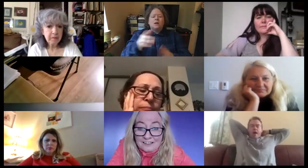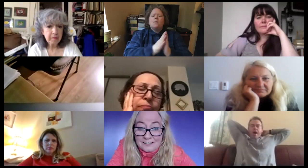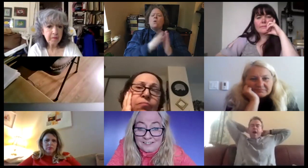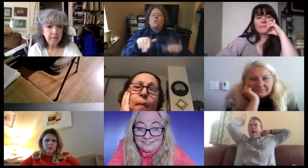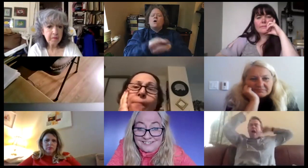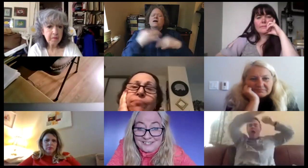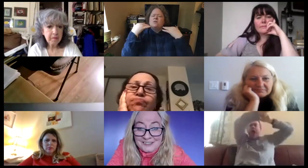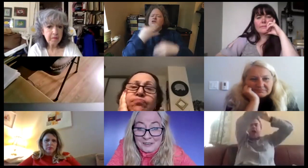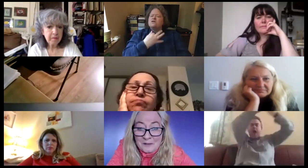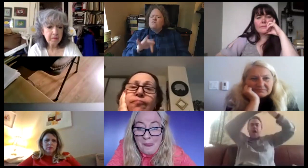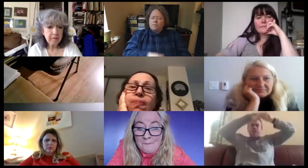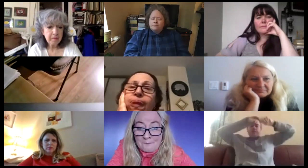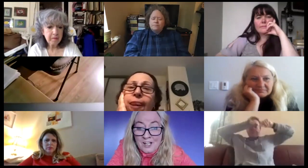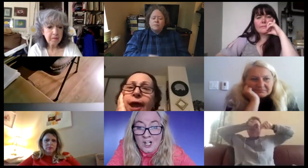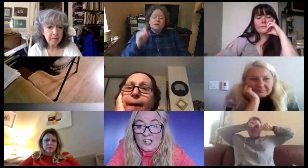moved to England.